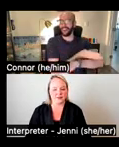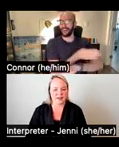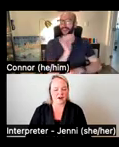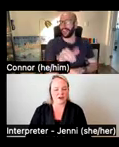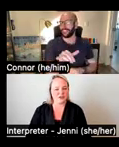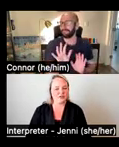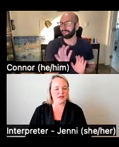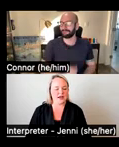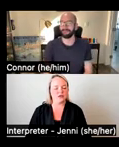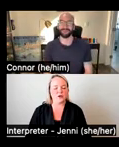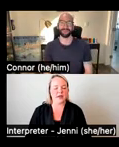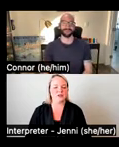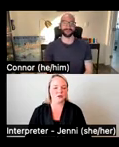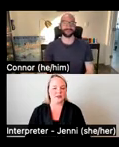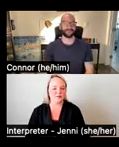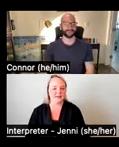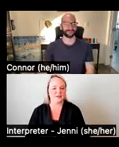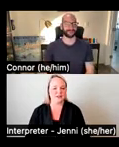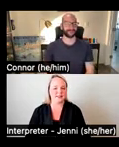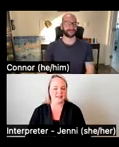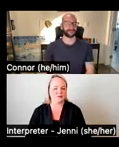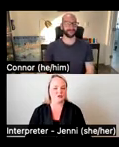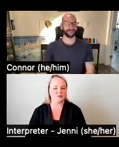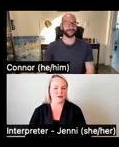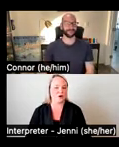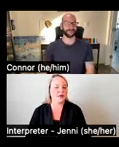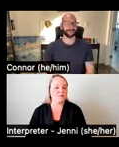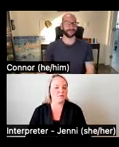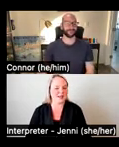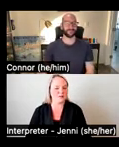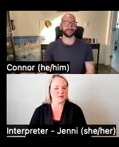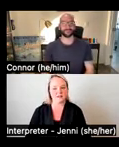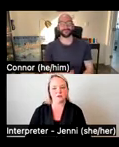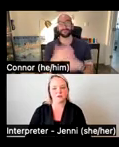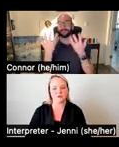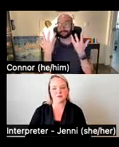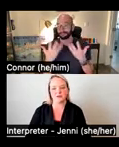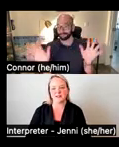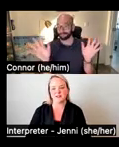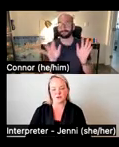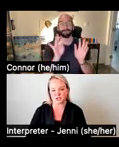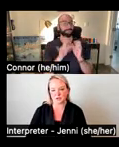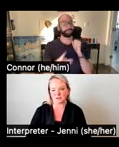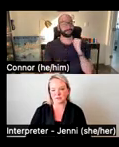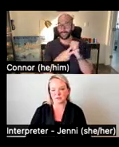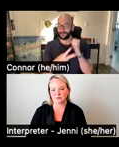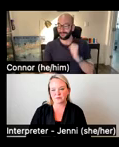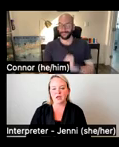Know that I do know that the Creative Connector is setting up a 2.0 that may make us more visible in the